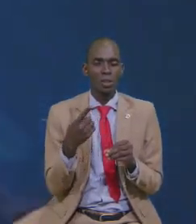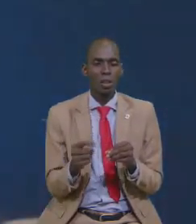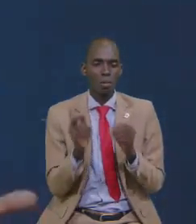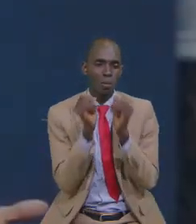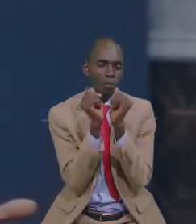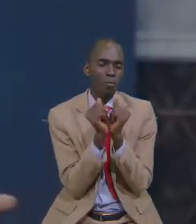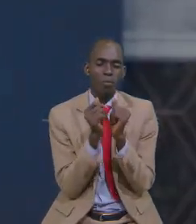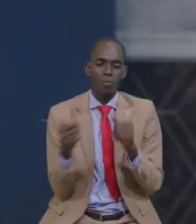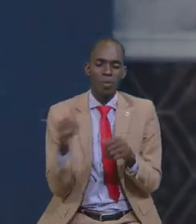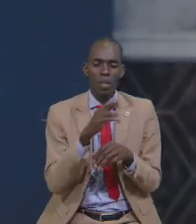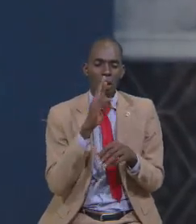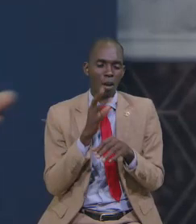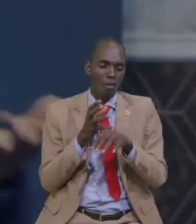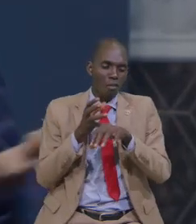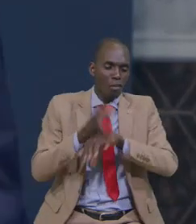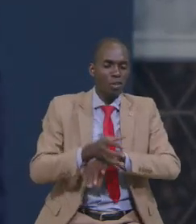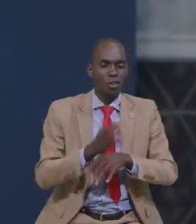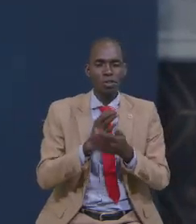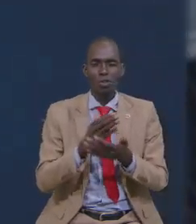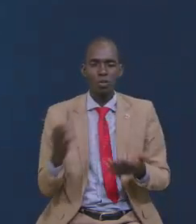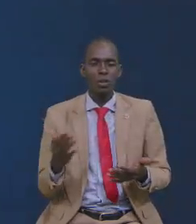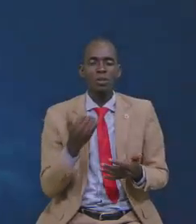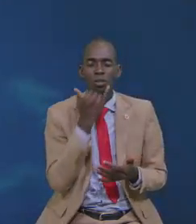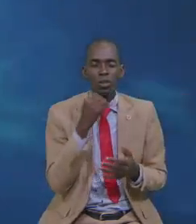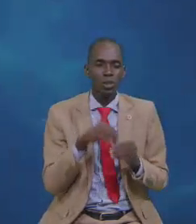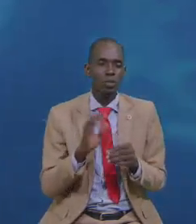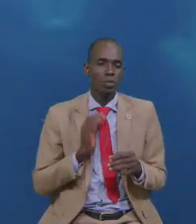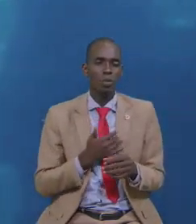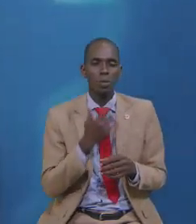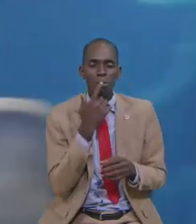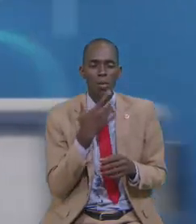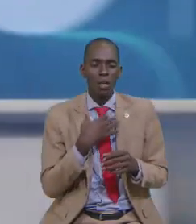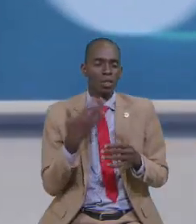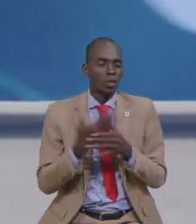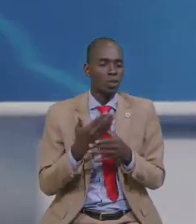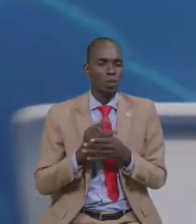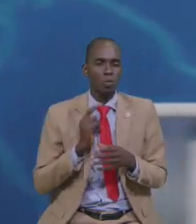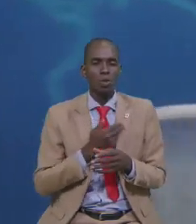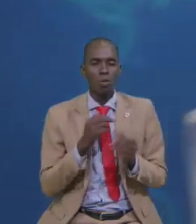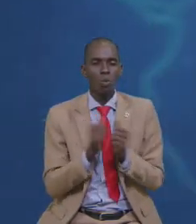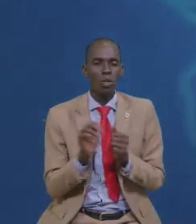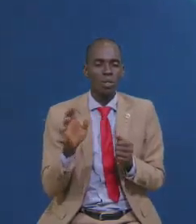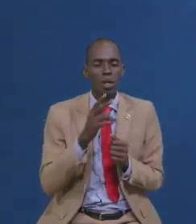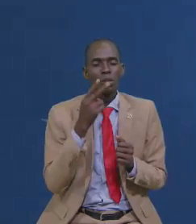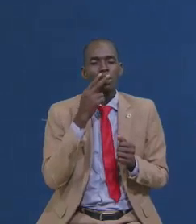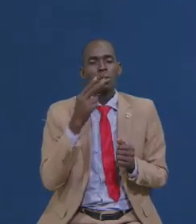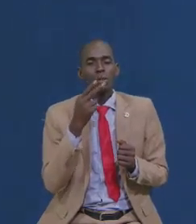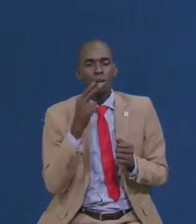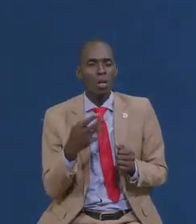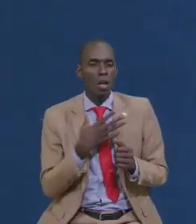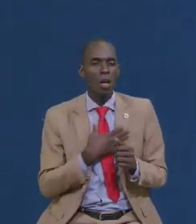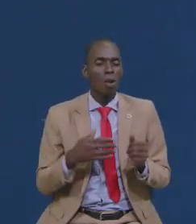and stuffing us with their cigarettes, with their tobacco, and with their marijuana, and with their